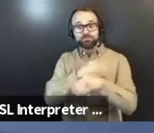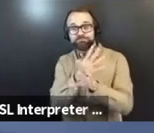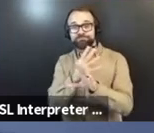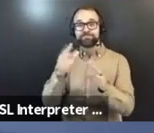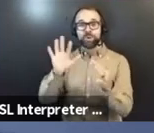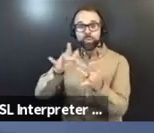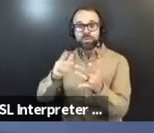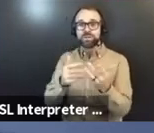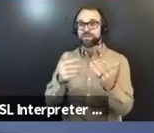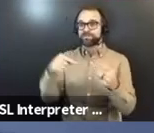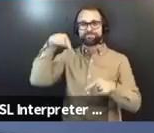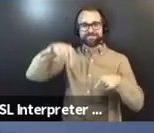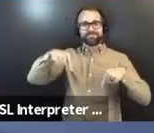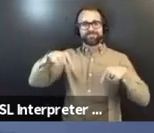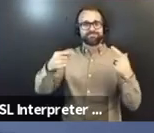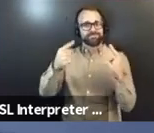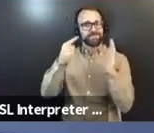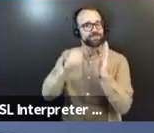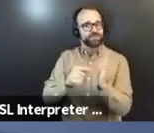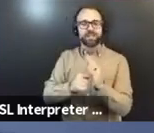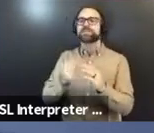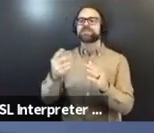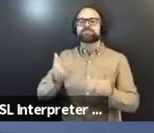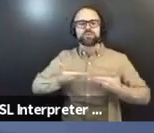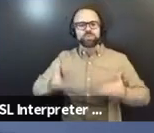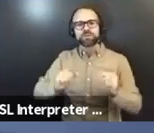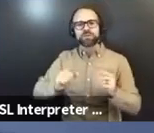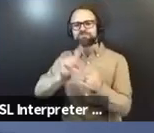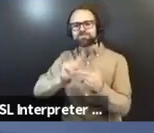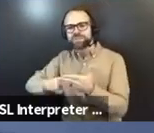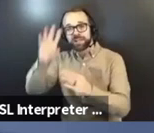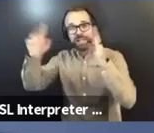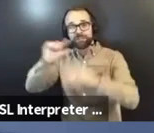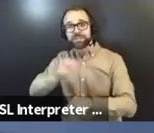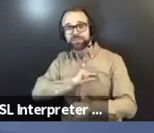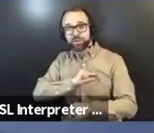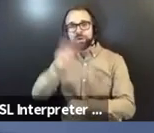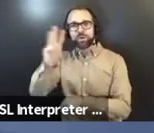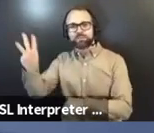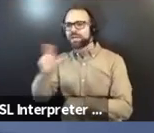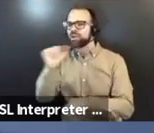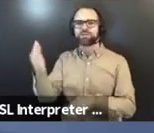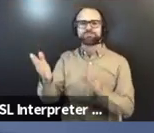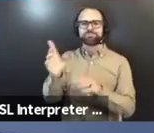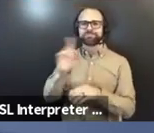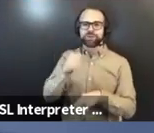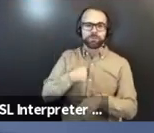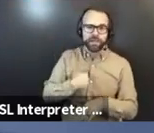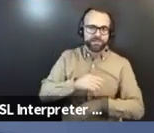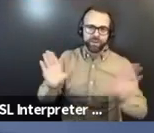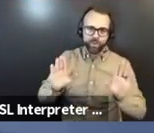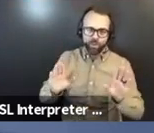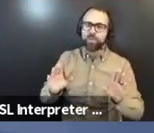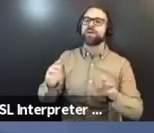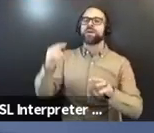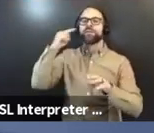invite you to take a look at their website and find out more. But I don't think you're here to talk to me today. You want to hear